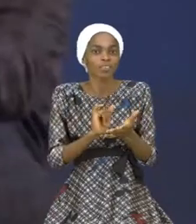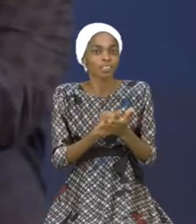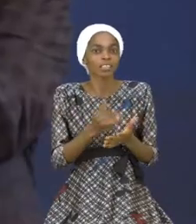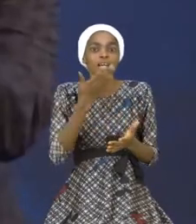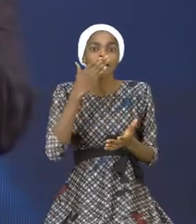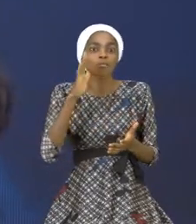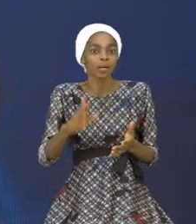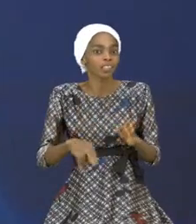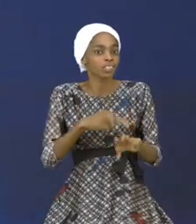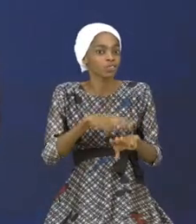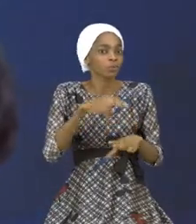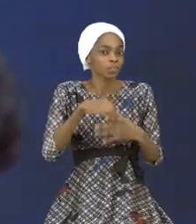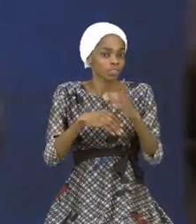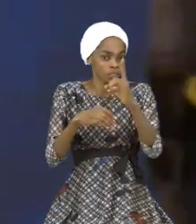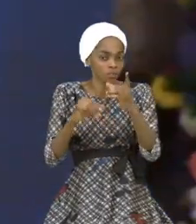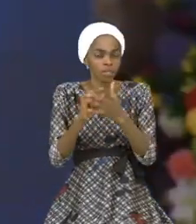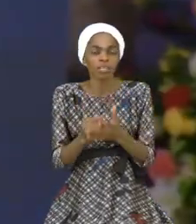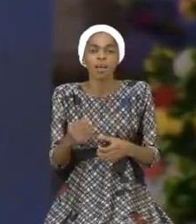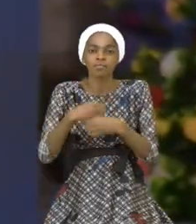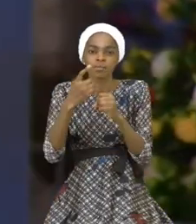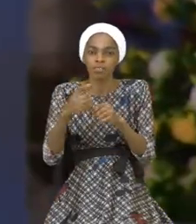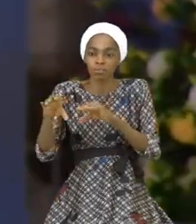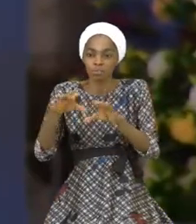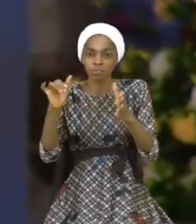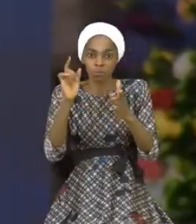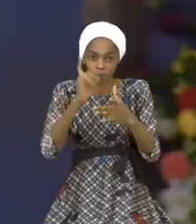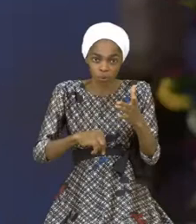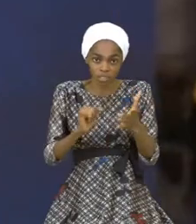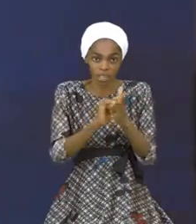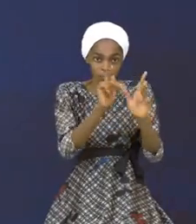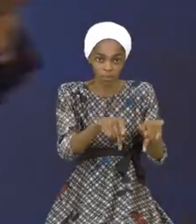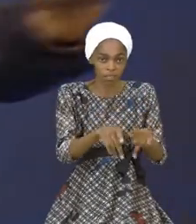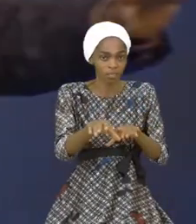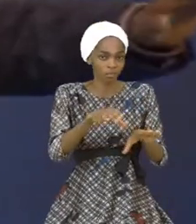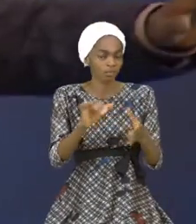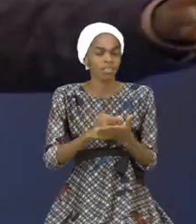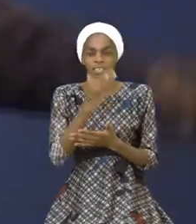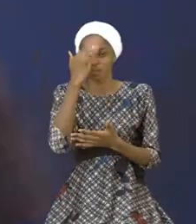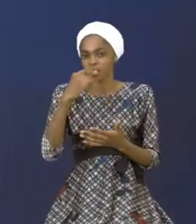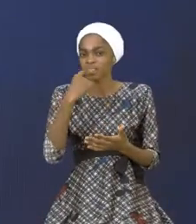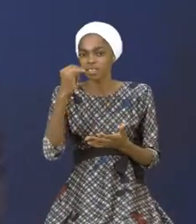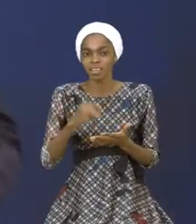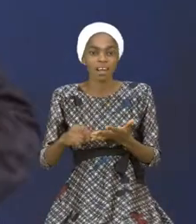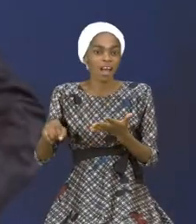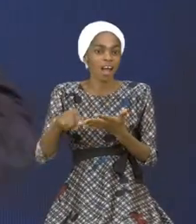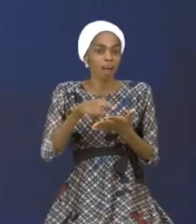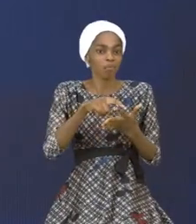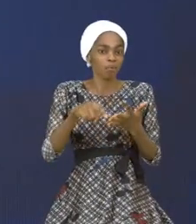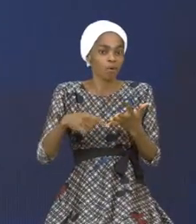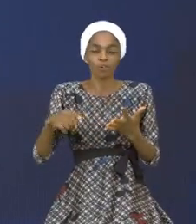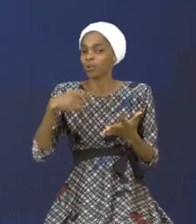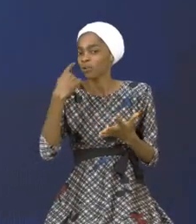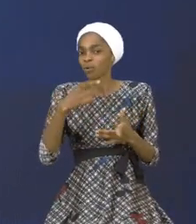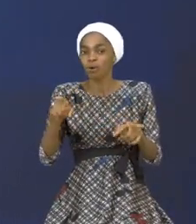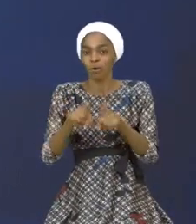you do. That's why he said, among whom also we all had a conversation in